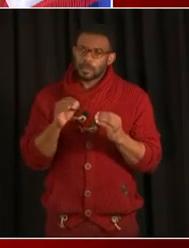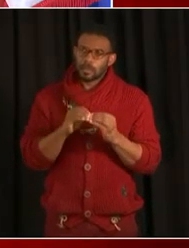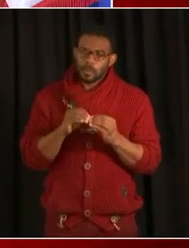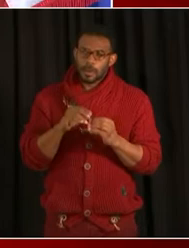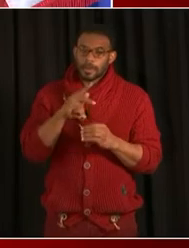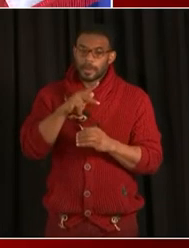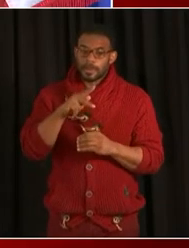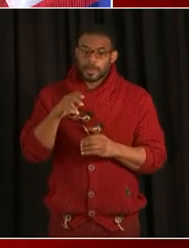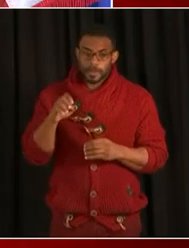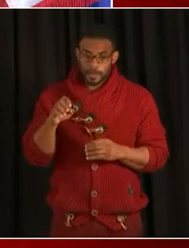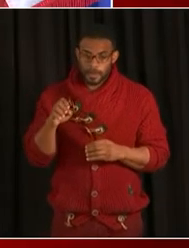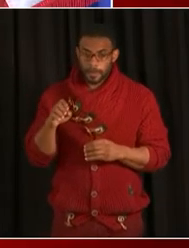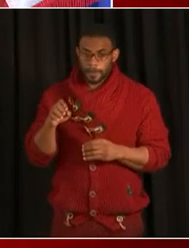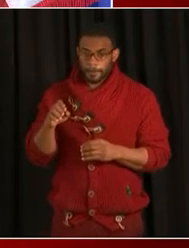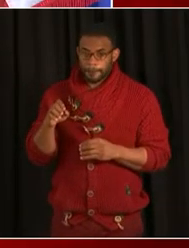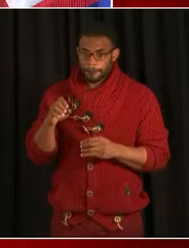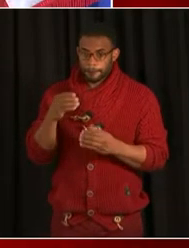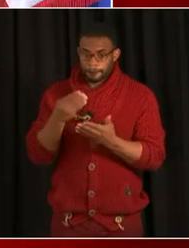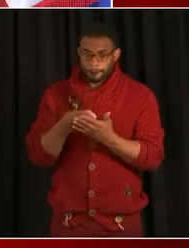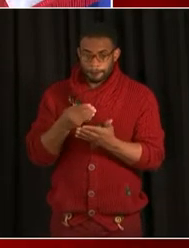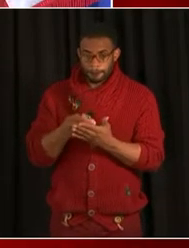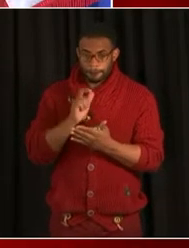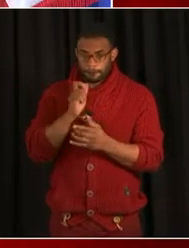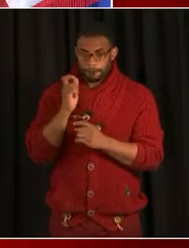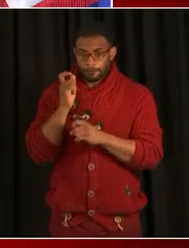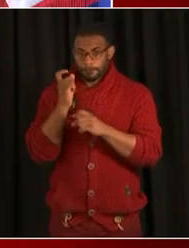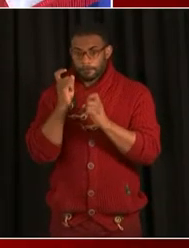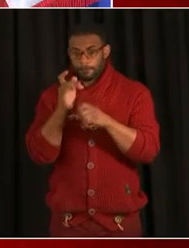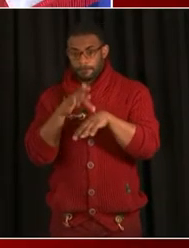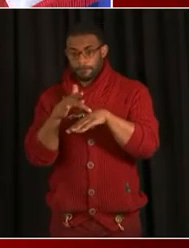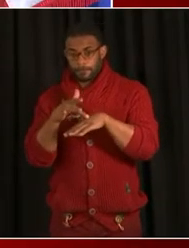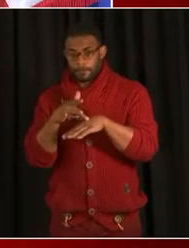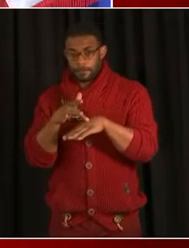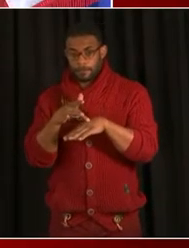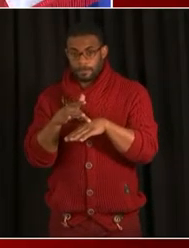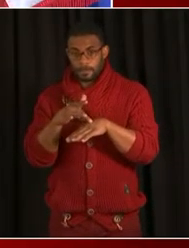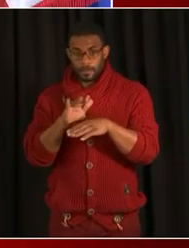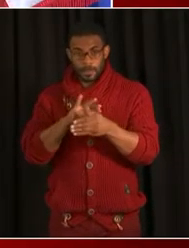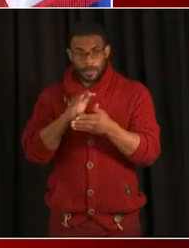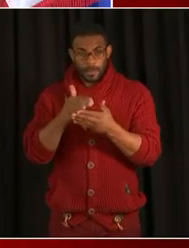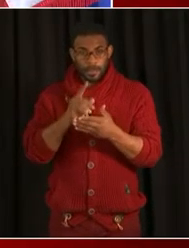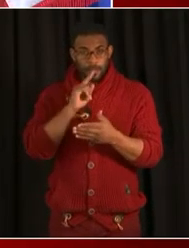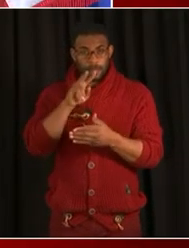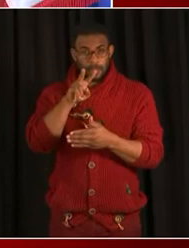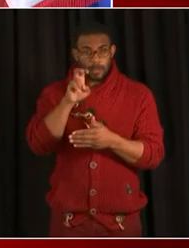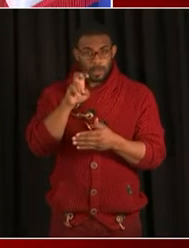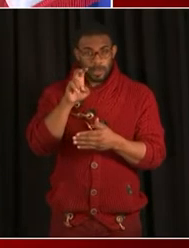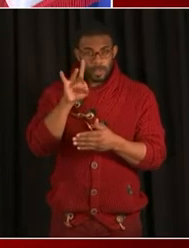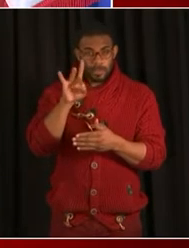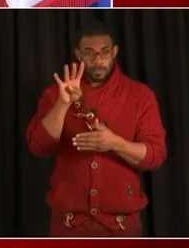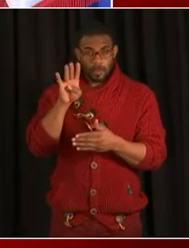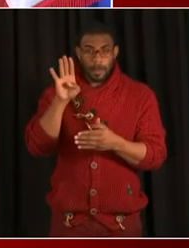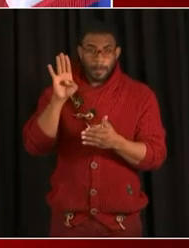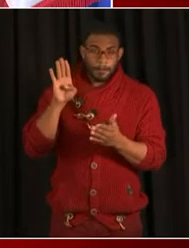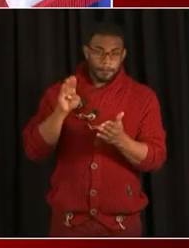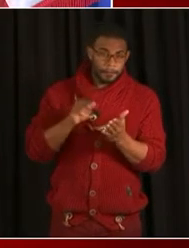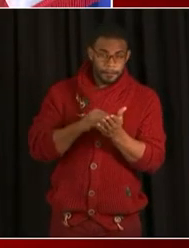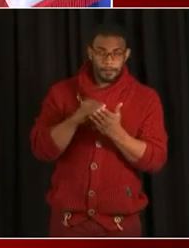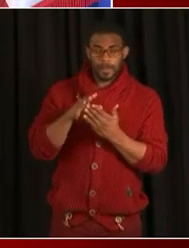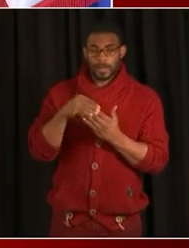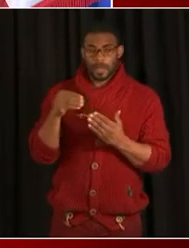more PPP dollars that will be available. The amount is $284